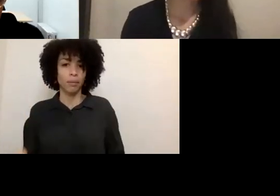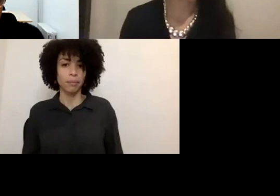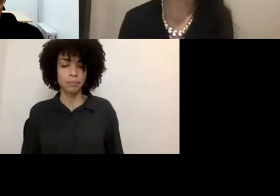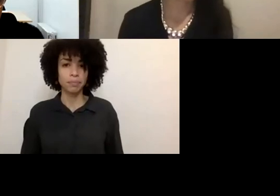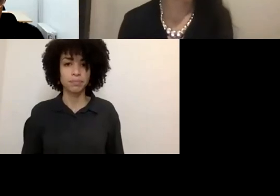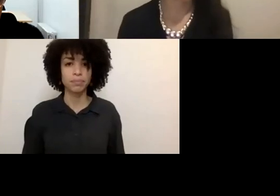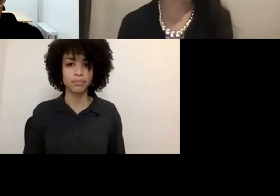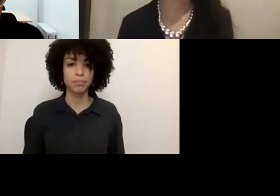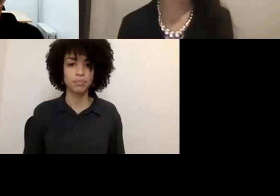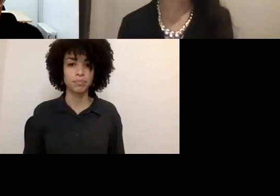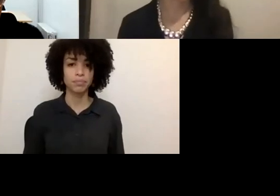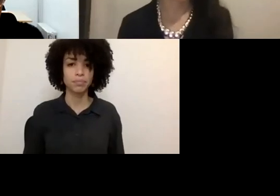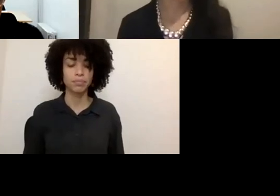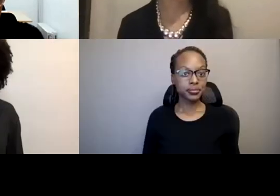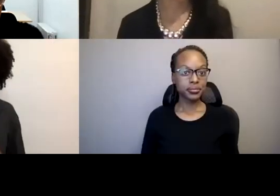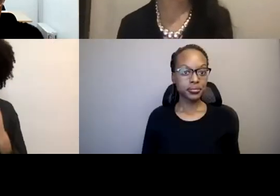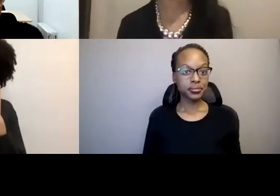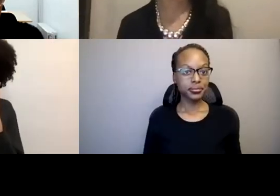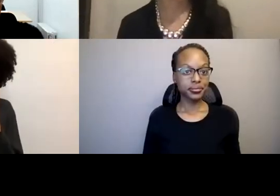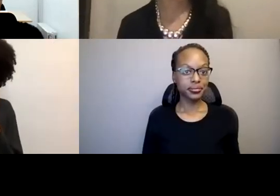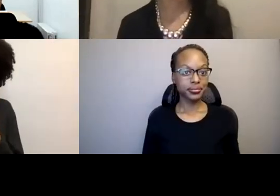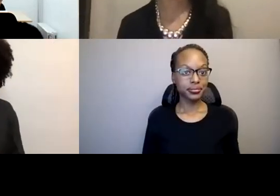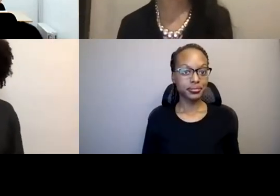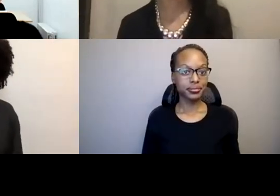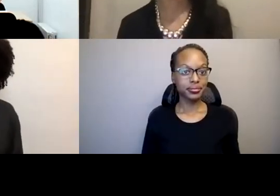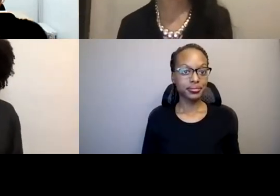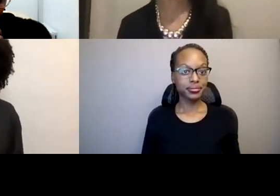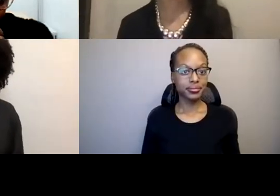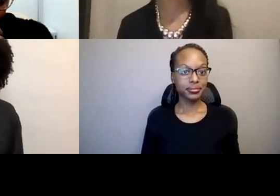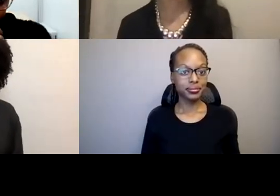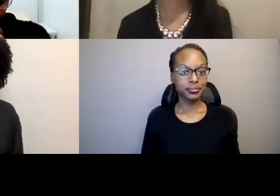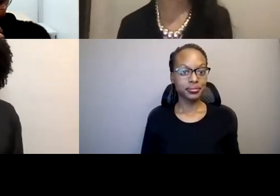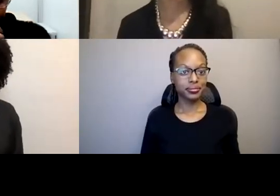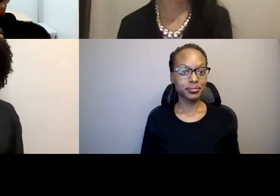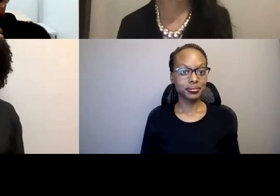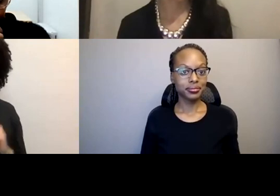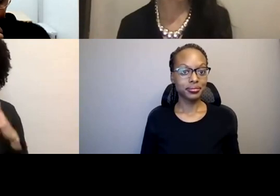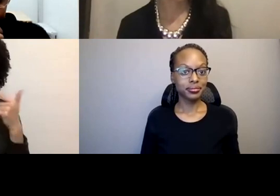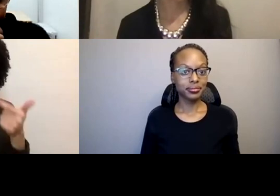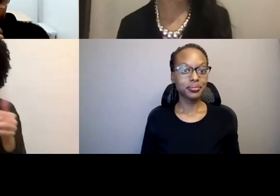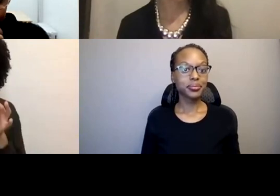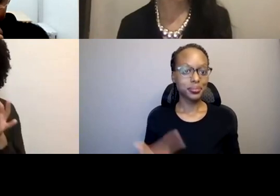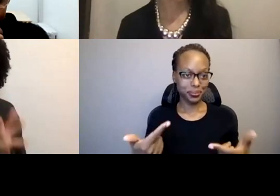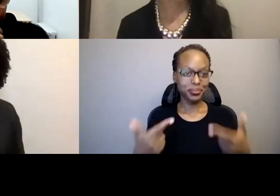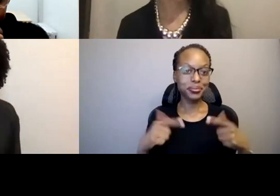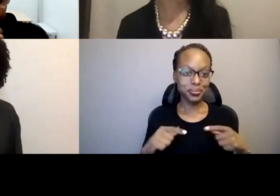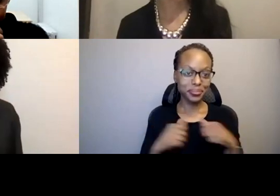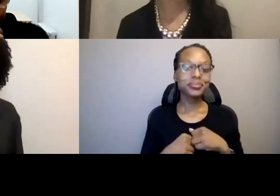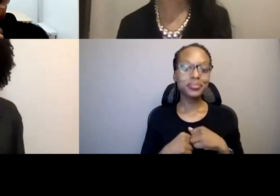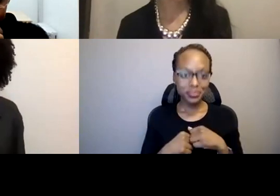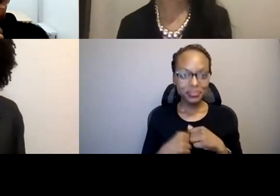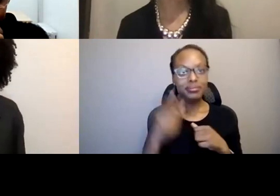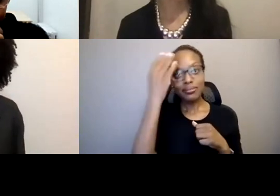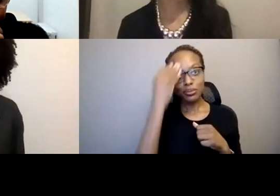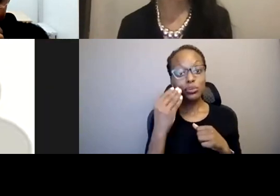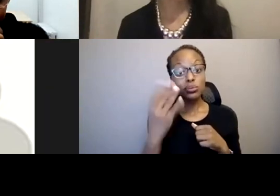Sure. I'll let you know that we have, throughout this pandemic, we have invited guest artists to come